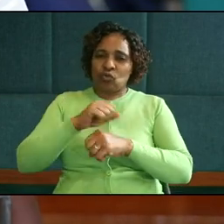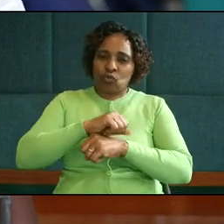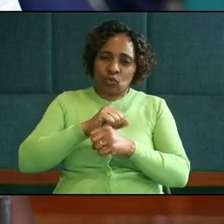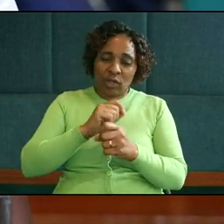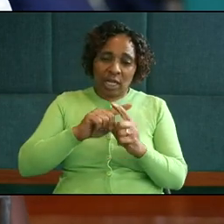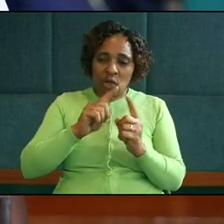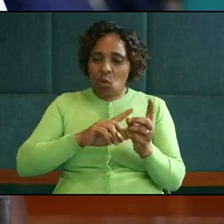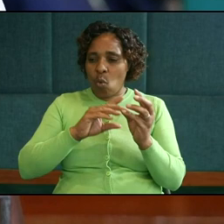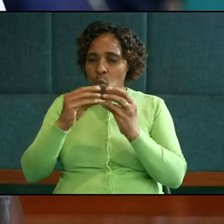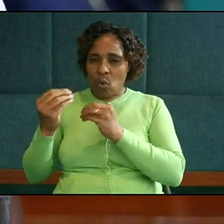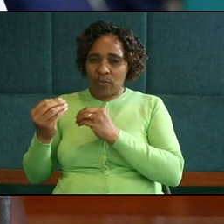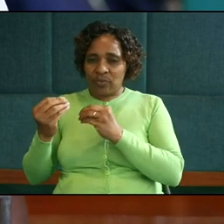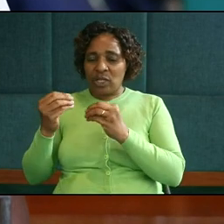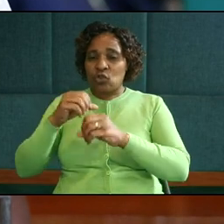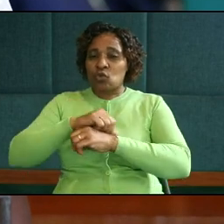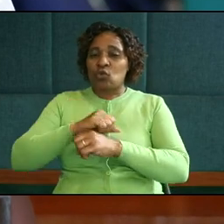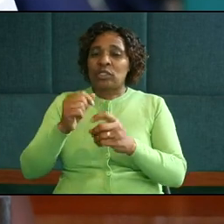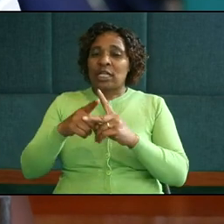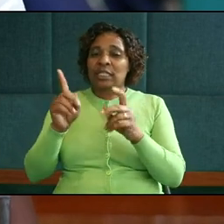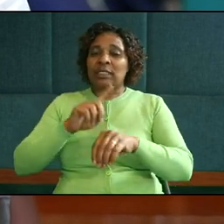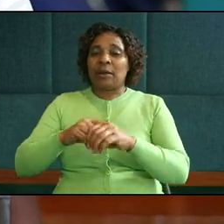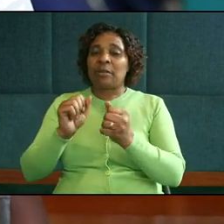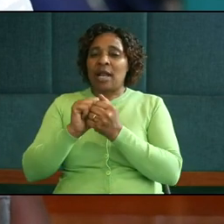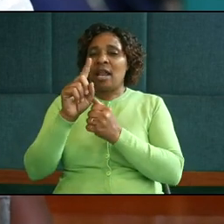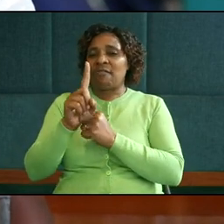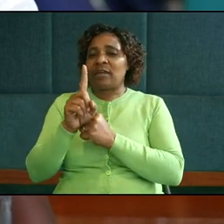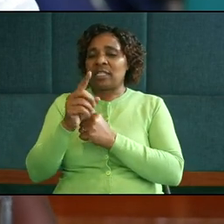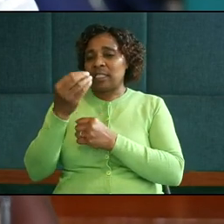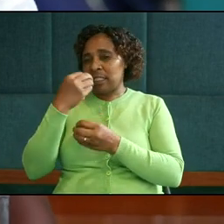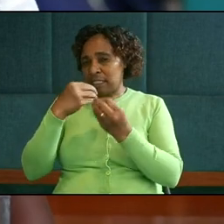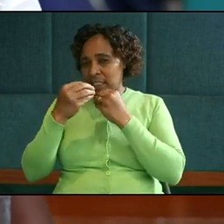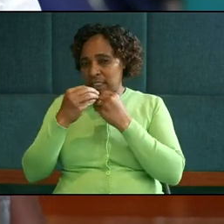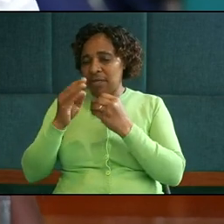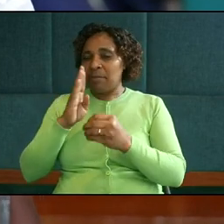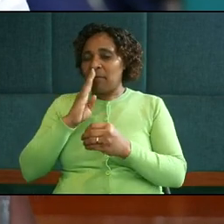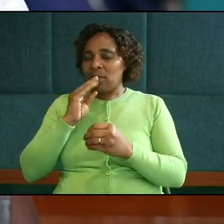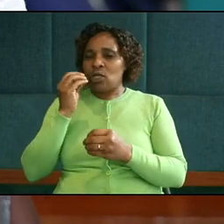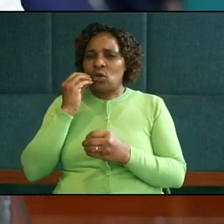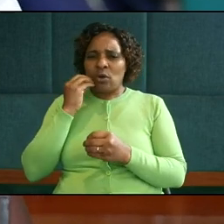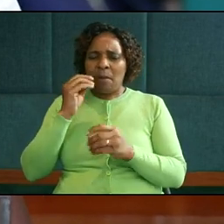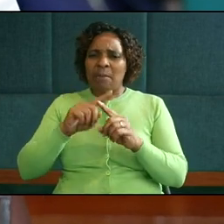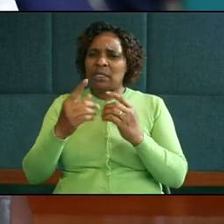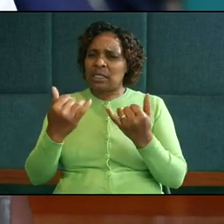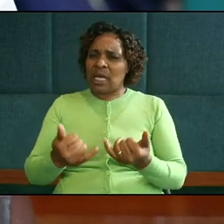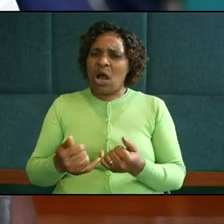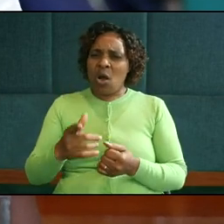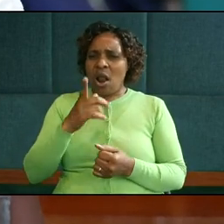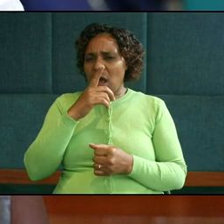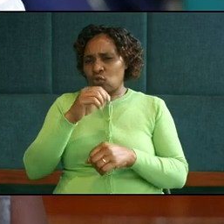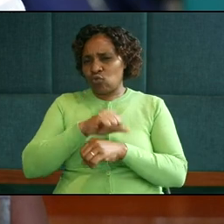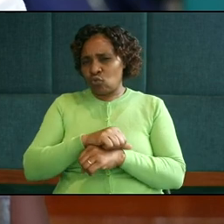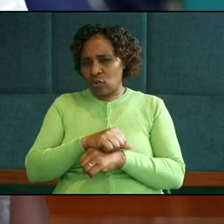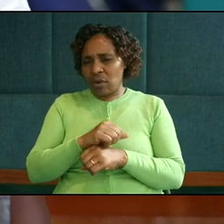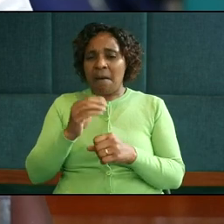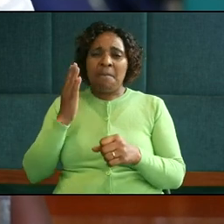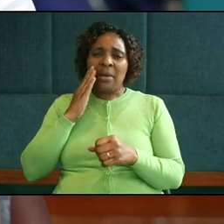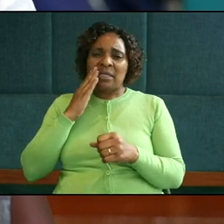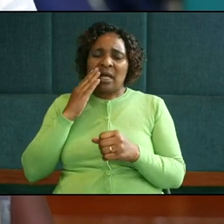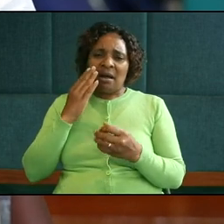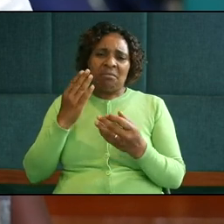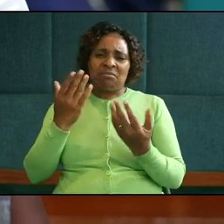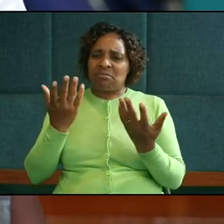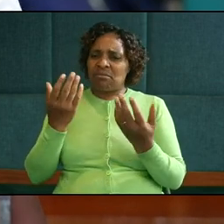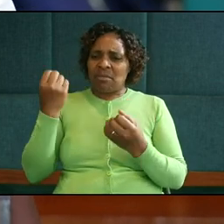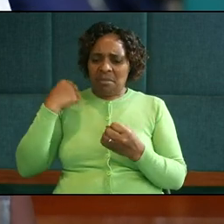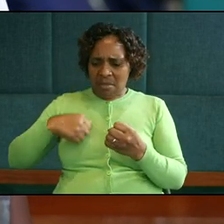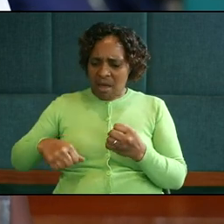grade. School started at 11 o'clock, so he ate breakfast at home. But now he ate lunch at school. Mother had no longer packed